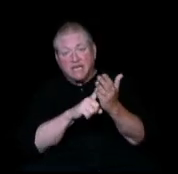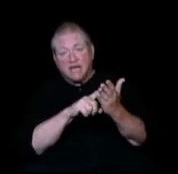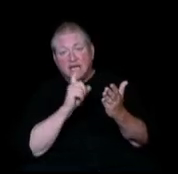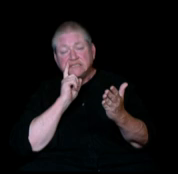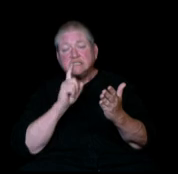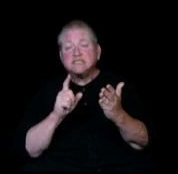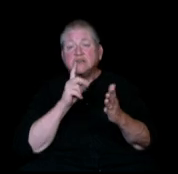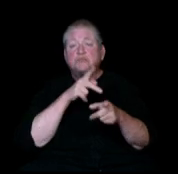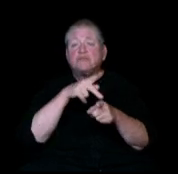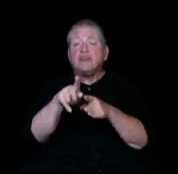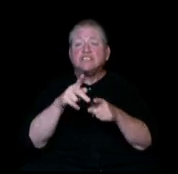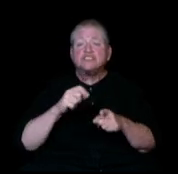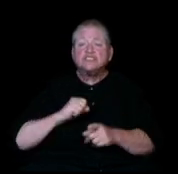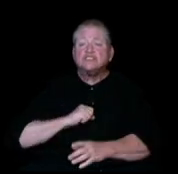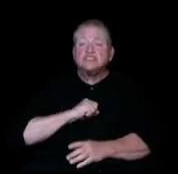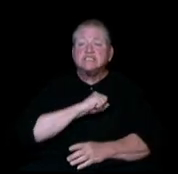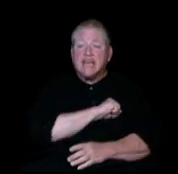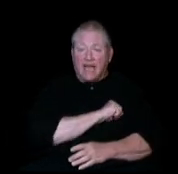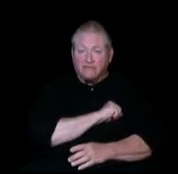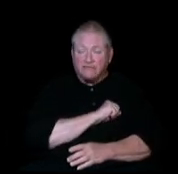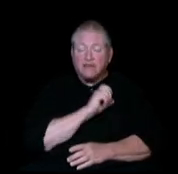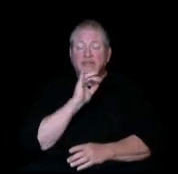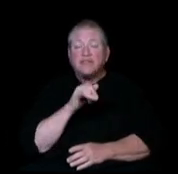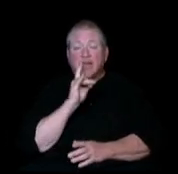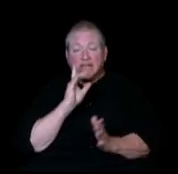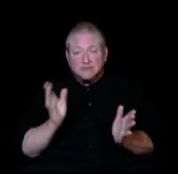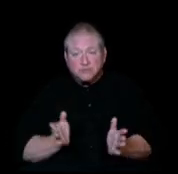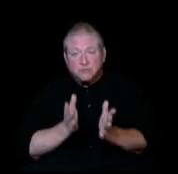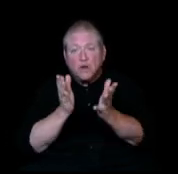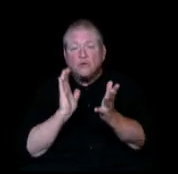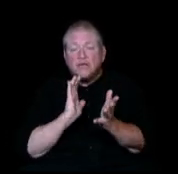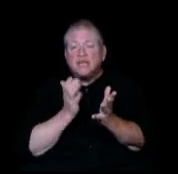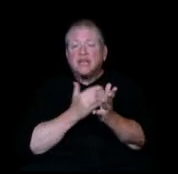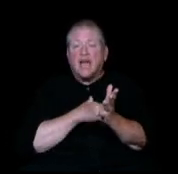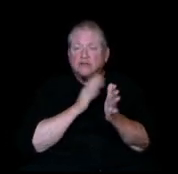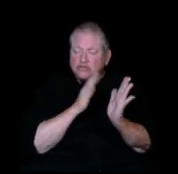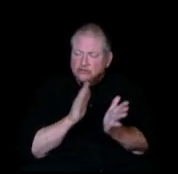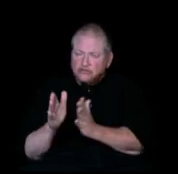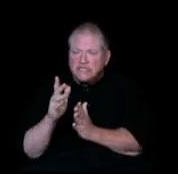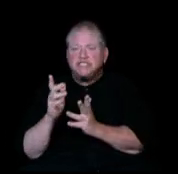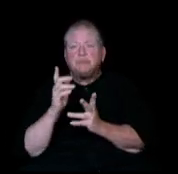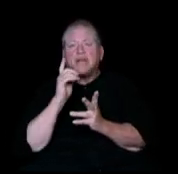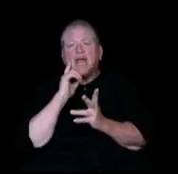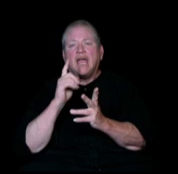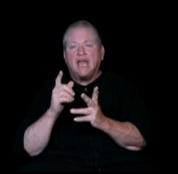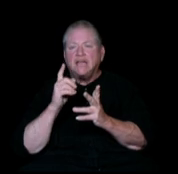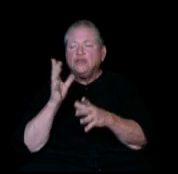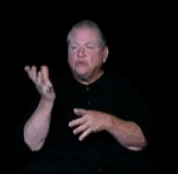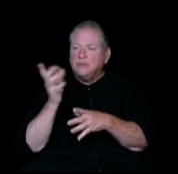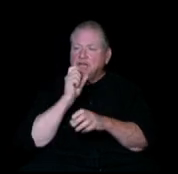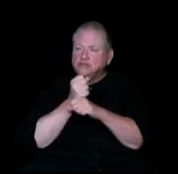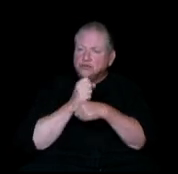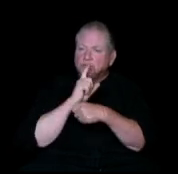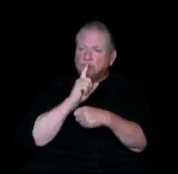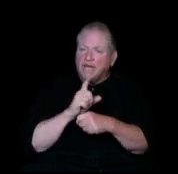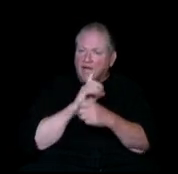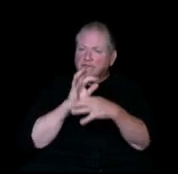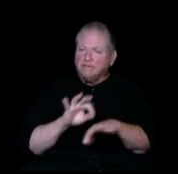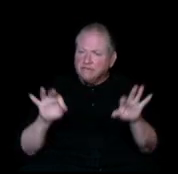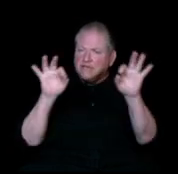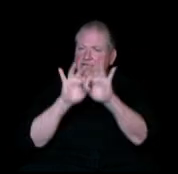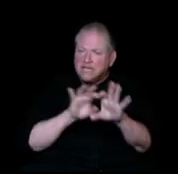recognizes a member of the professional staff whose work has promoted Western's strategic plan objectives to advance inclusive